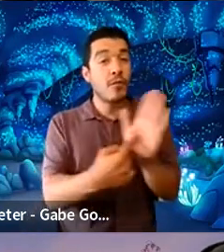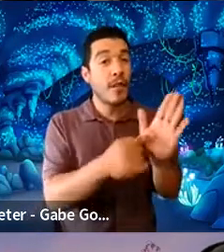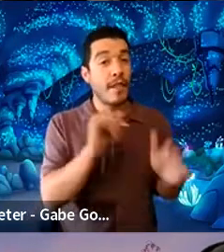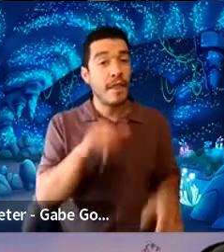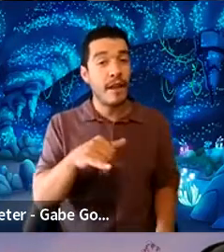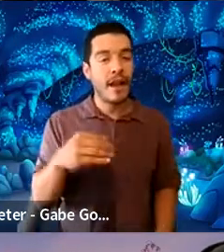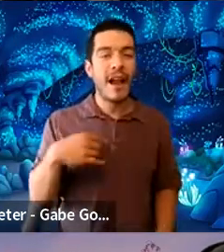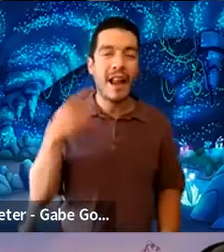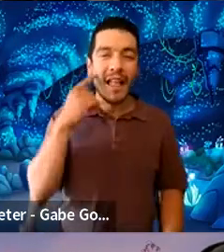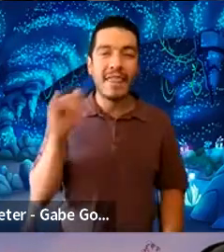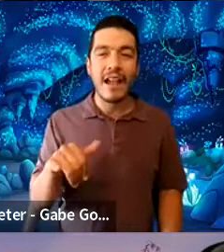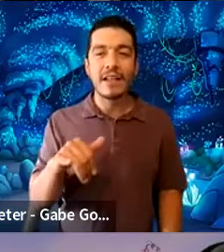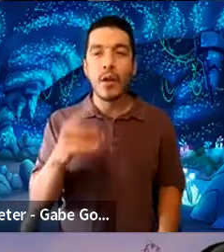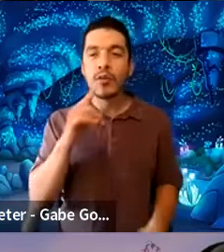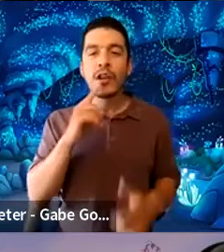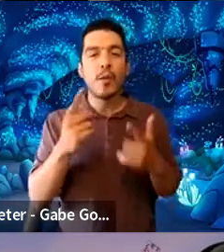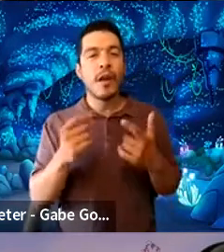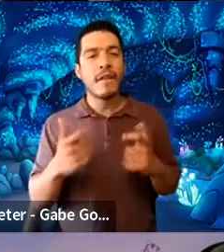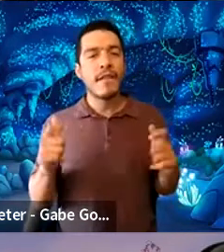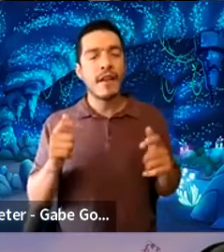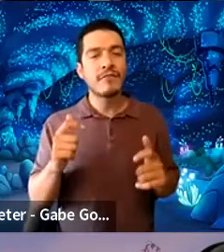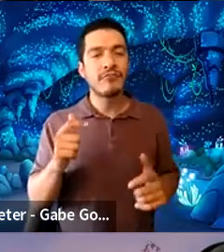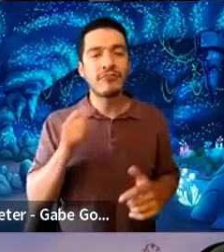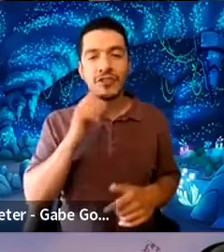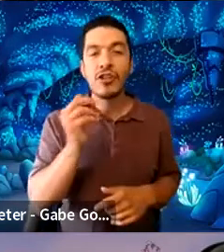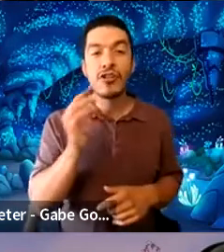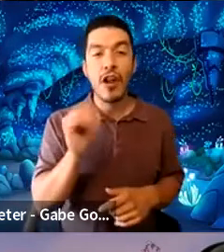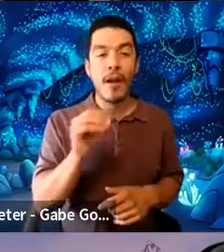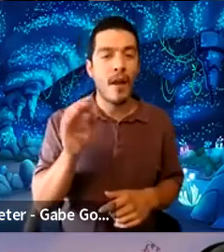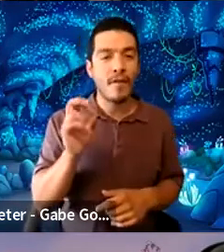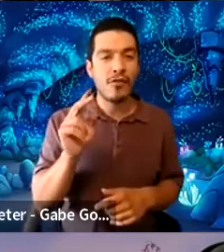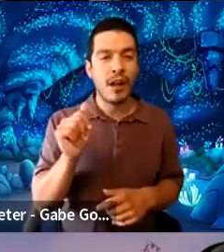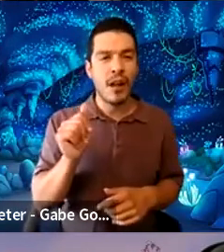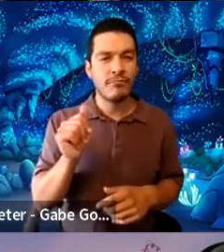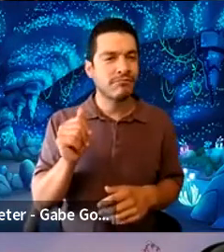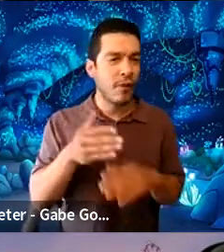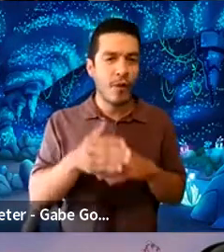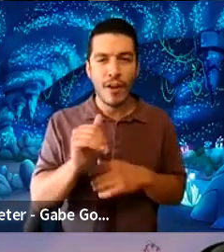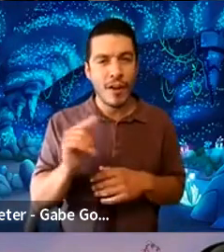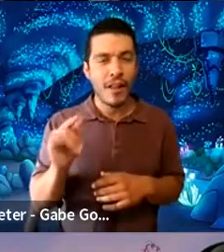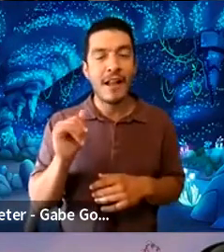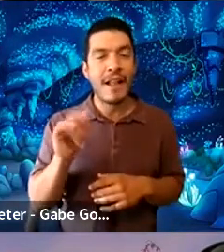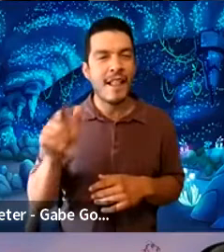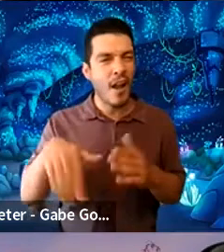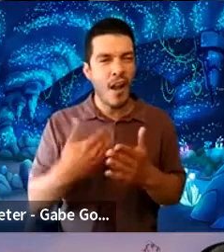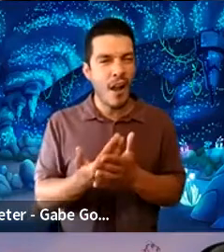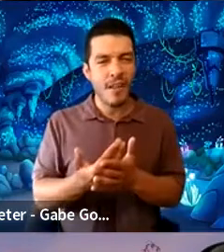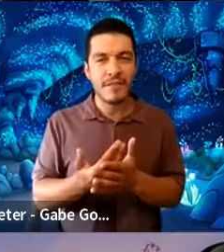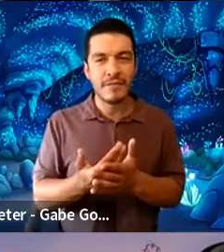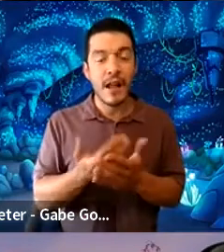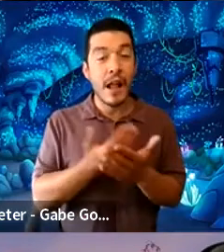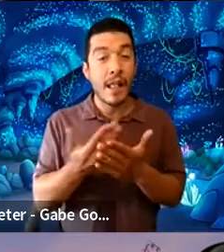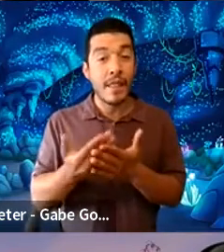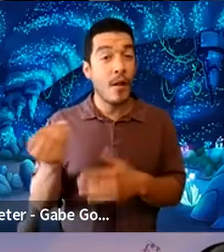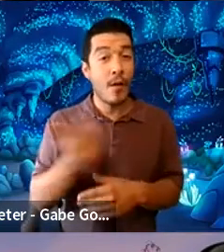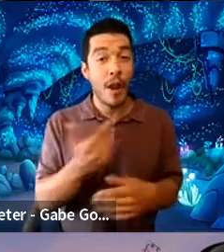think that's like really one of the charms of Eureka overall, is that there's all these things that